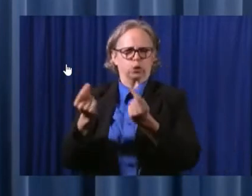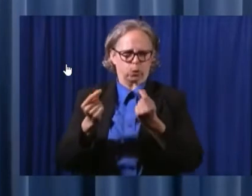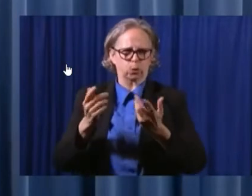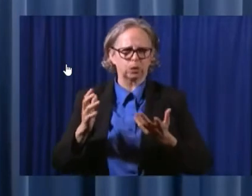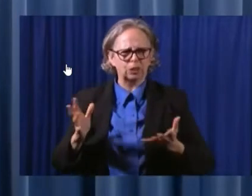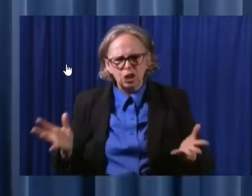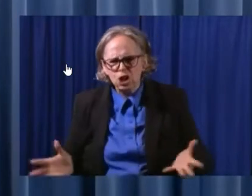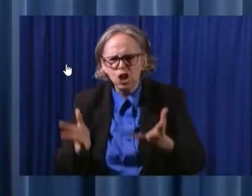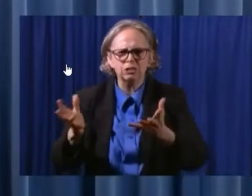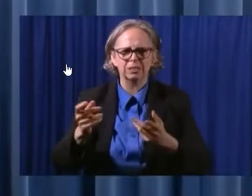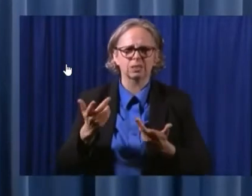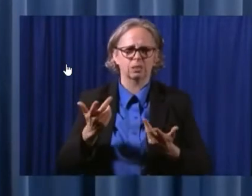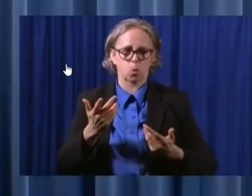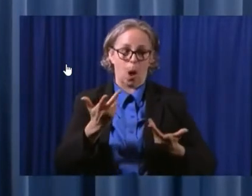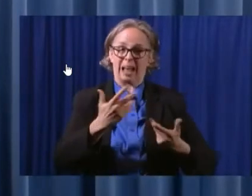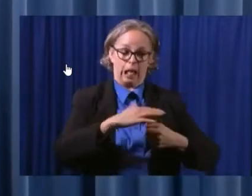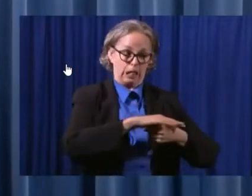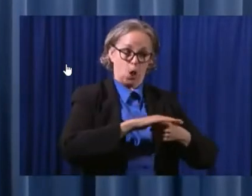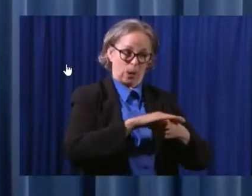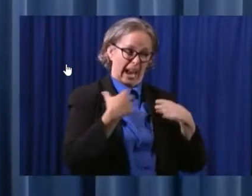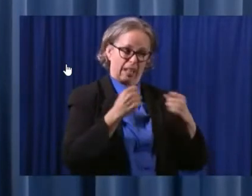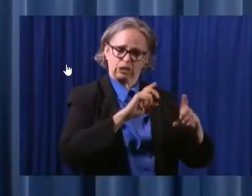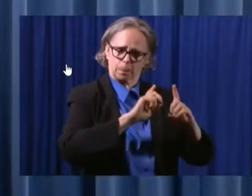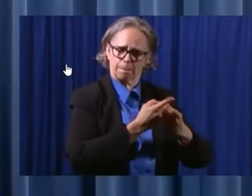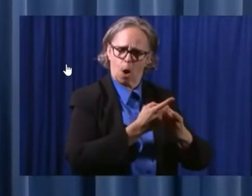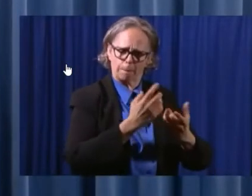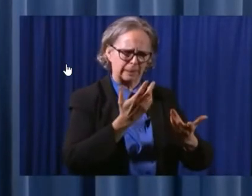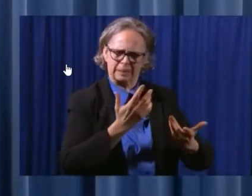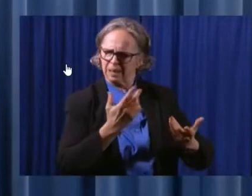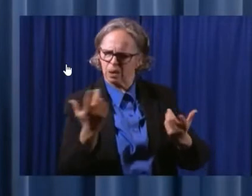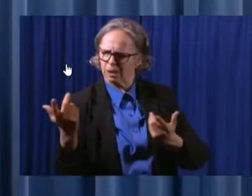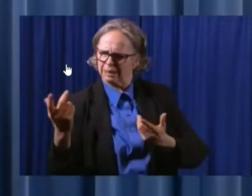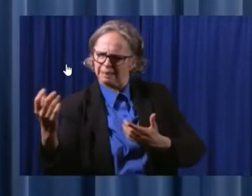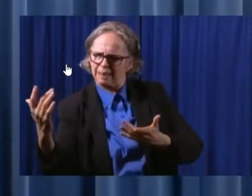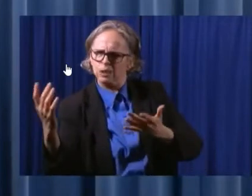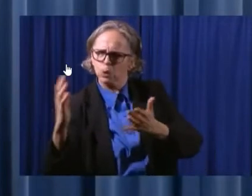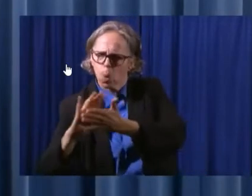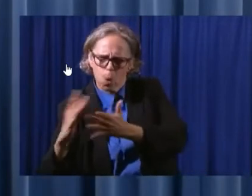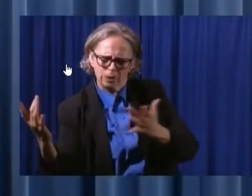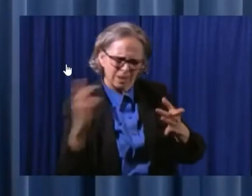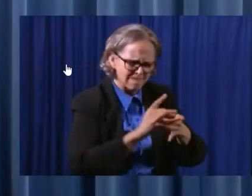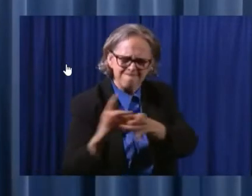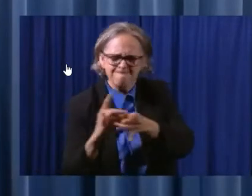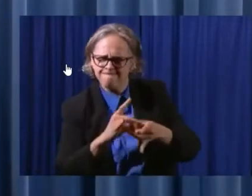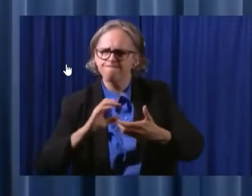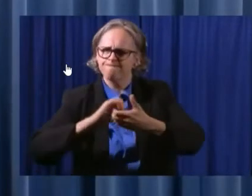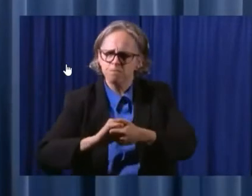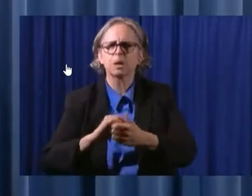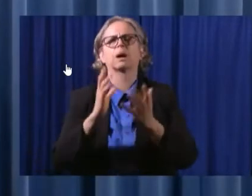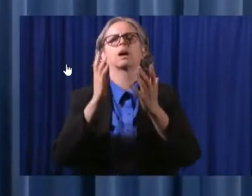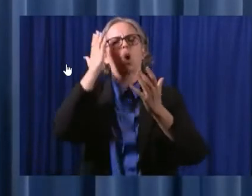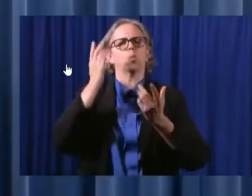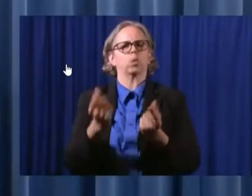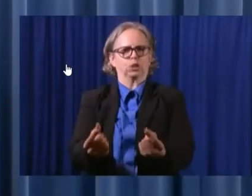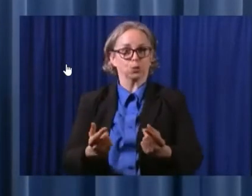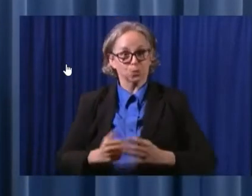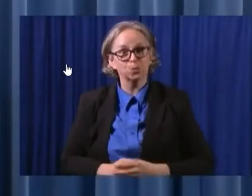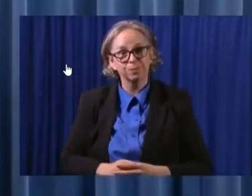reopen safely. We are mindful that in order to reopen schools safely, there are many unforeseen